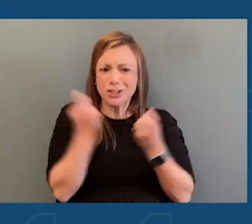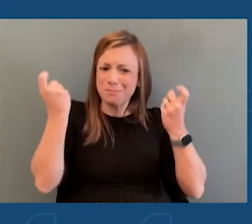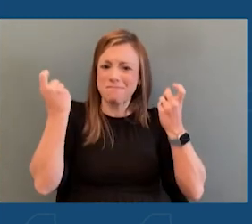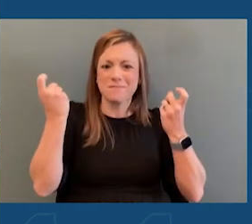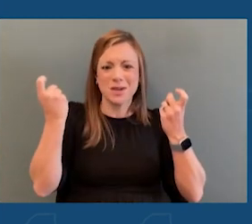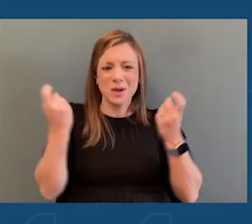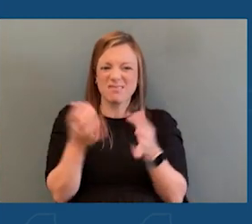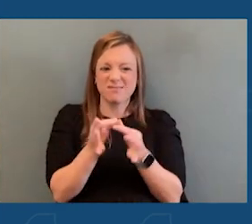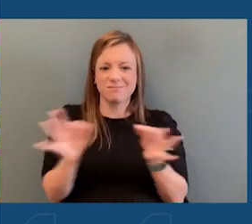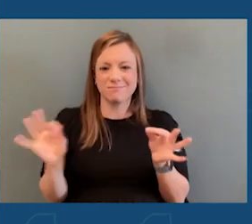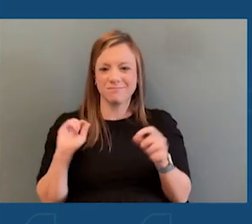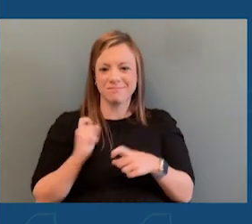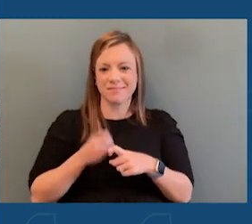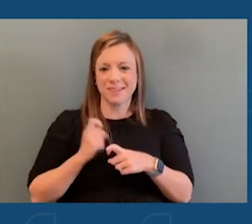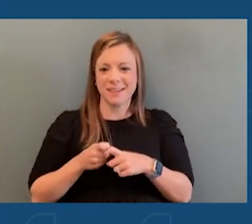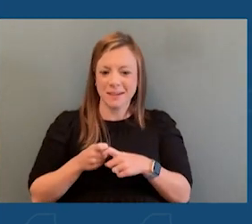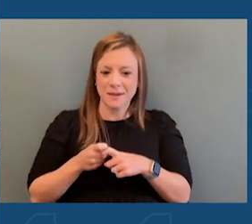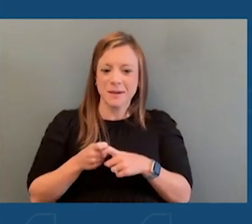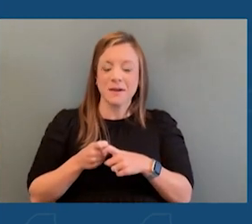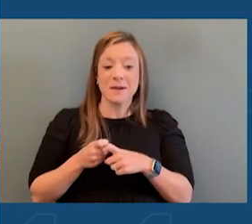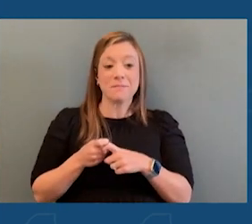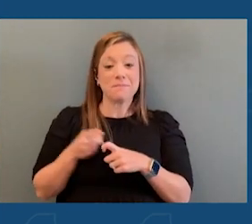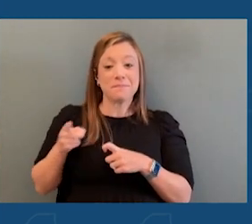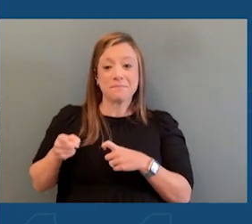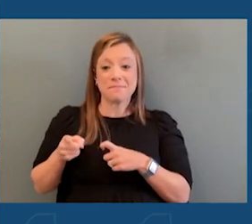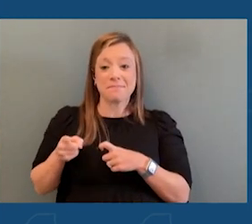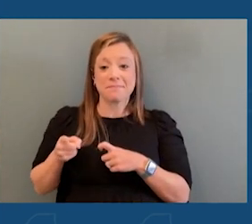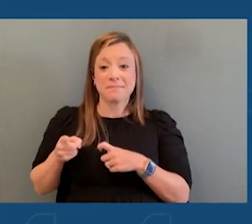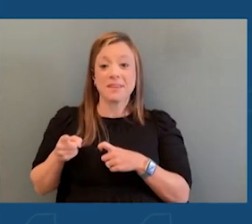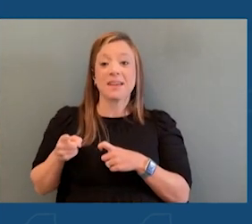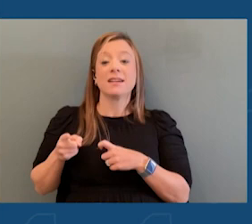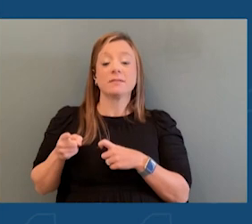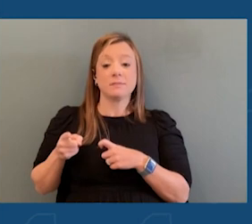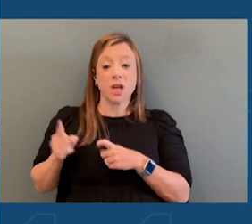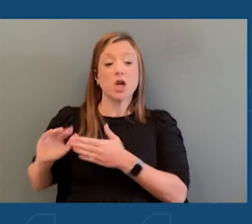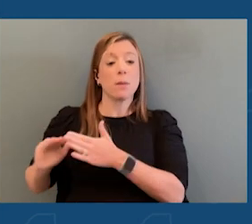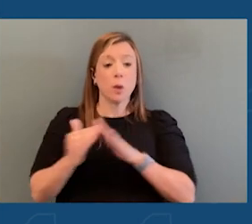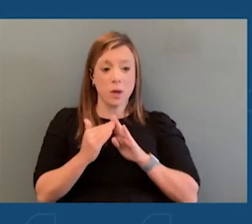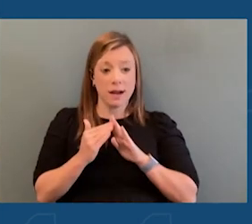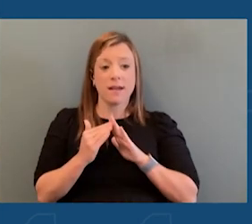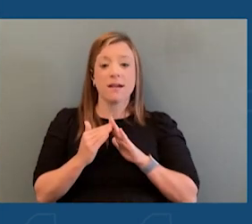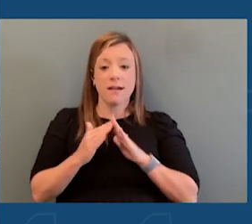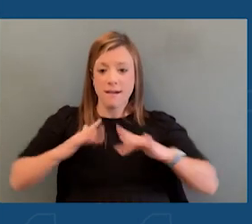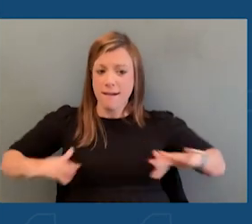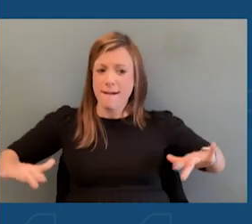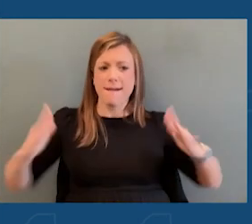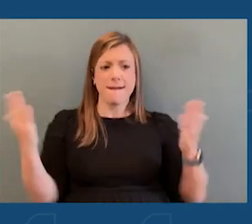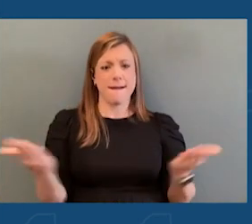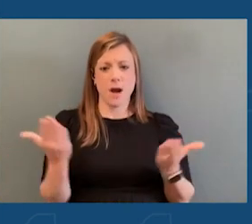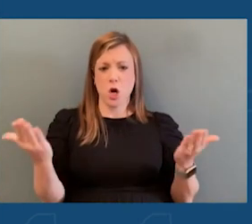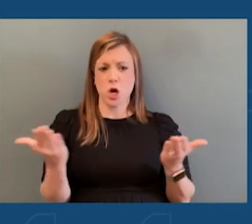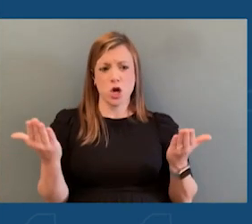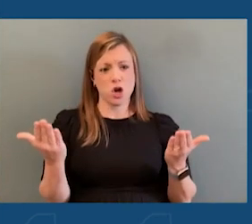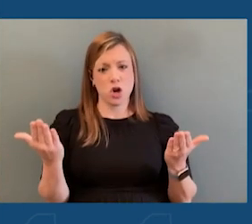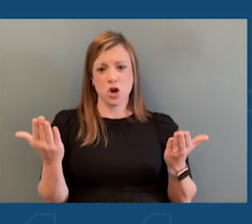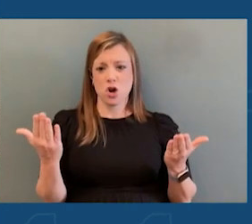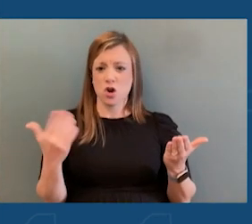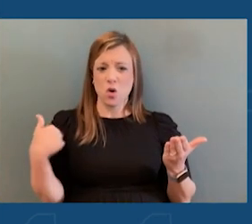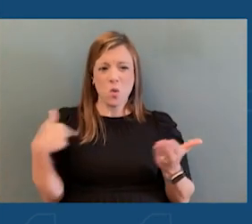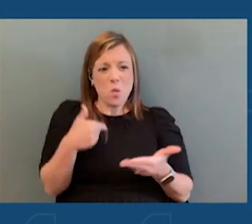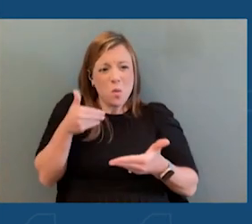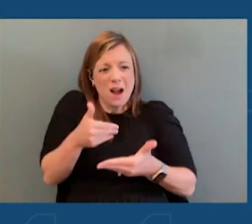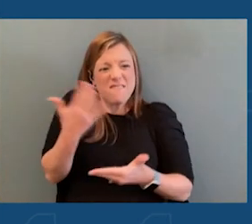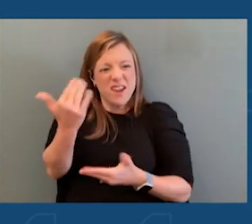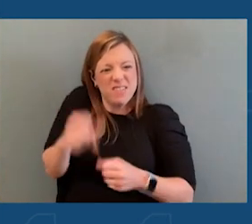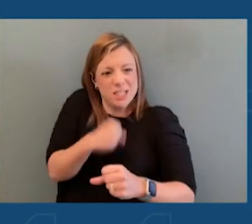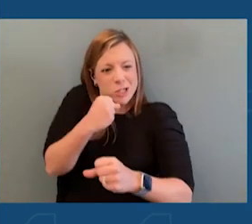los grupos. Esto es una visión que tiene nuestra comunidad de 10,000 apartamentos que vamos a construir en los próximos 15 años, con teatro,